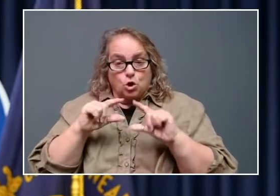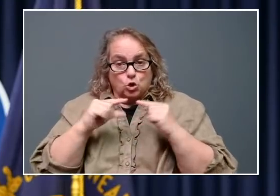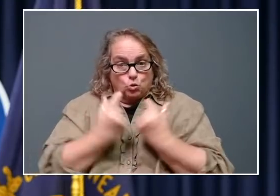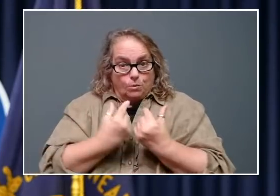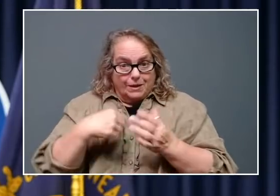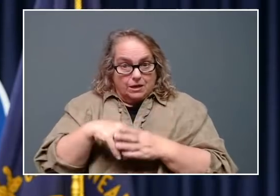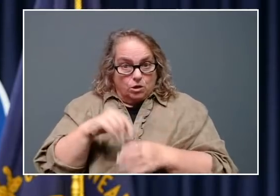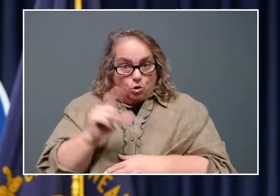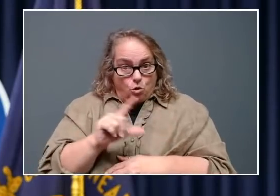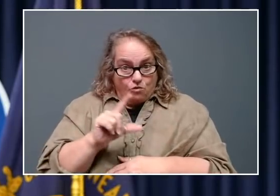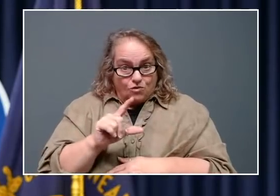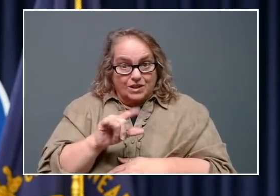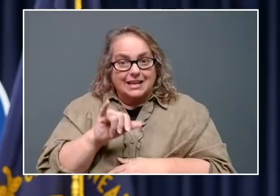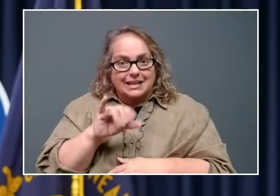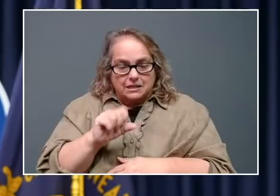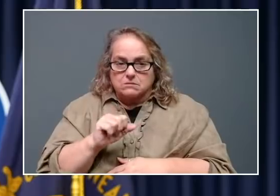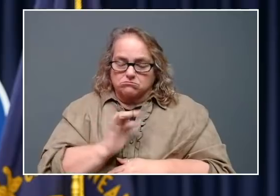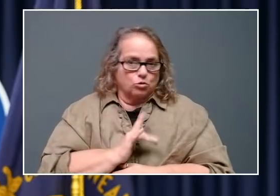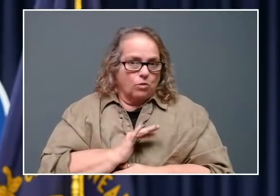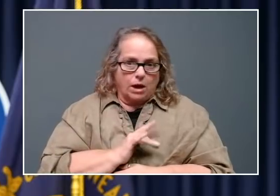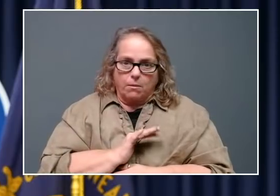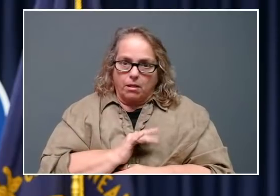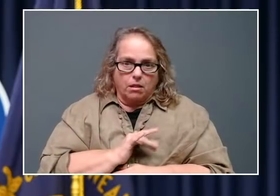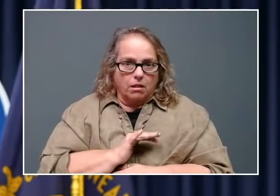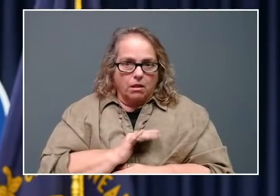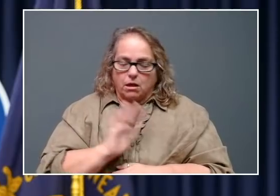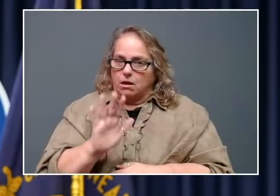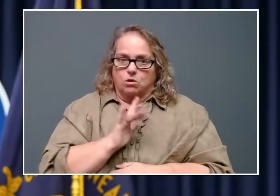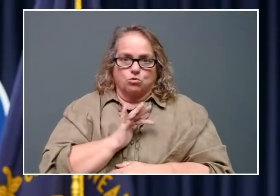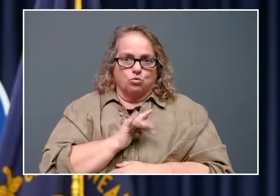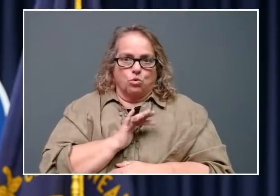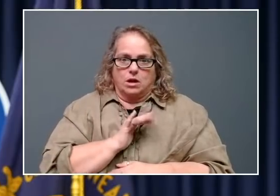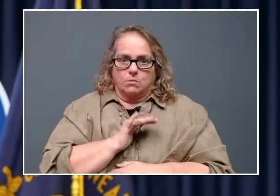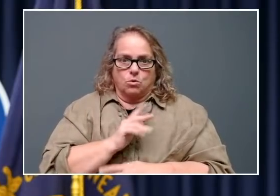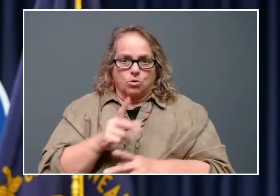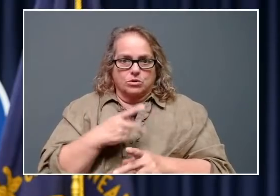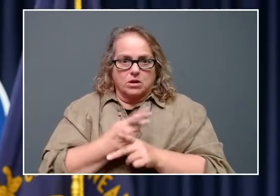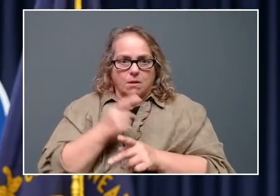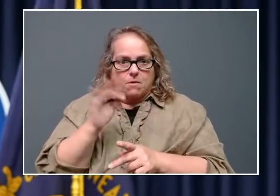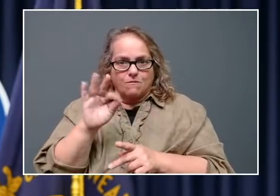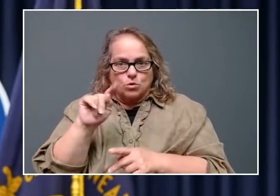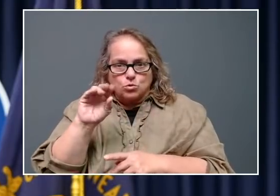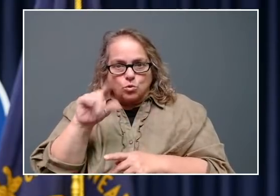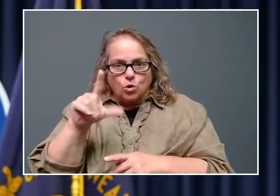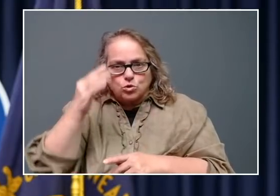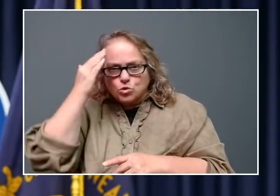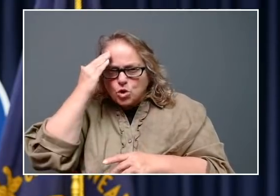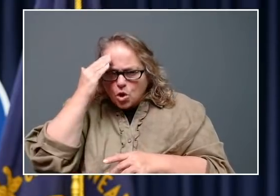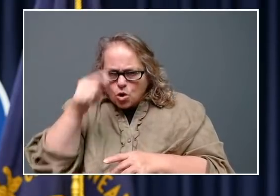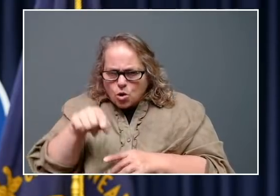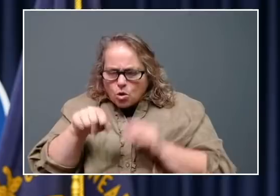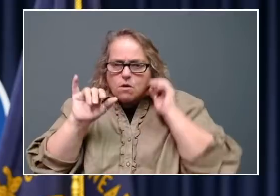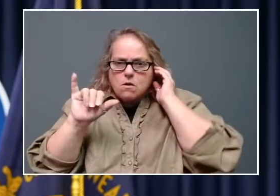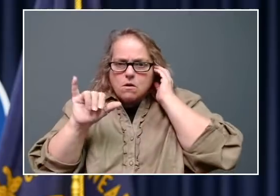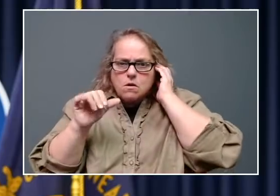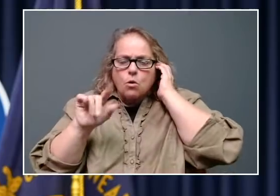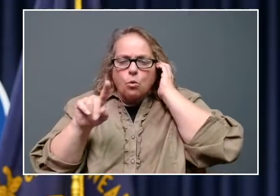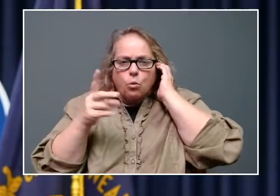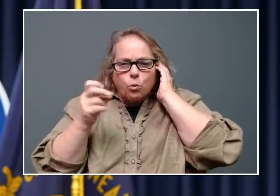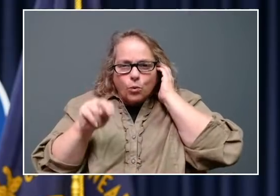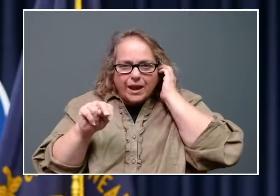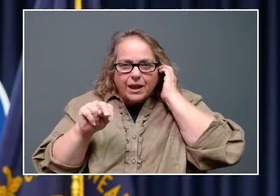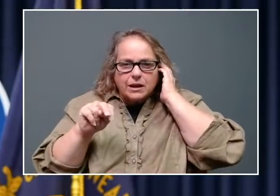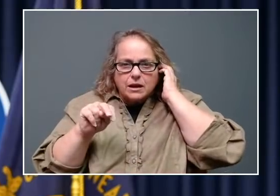Louisville, is incredible. I mean, it's an incredible tool to know when there